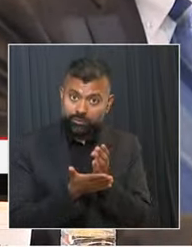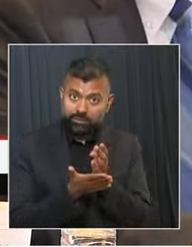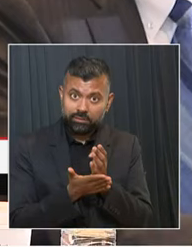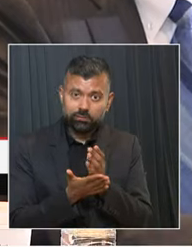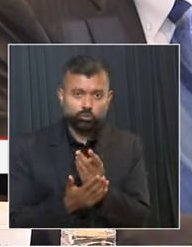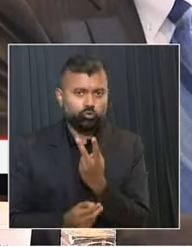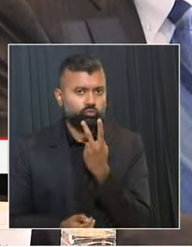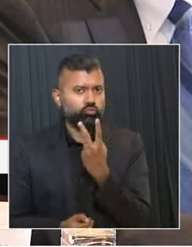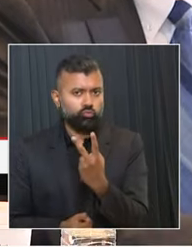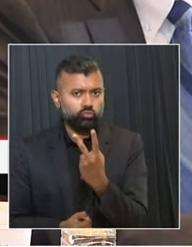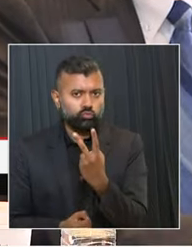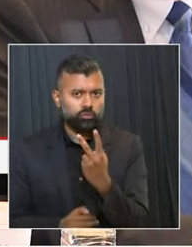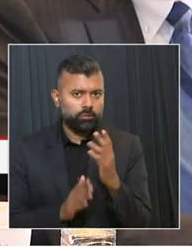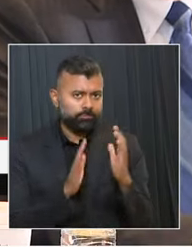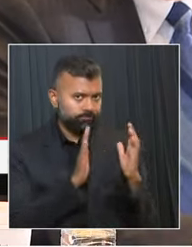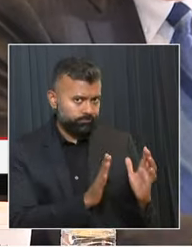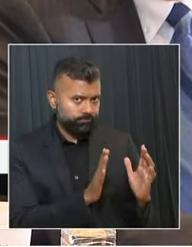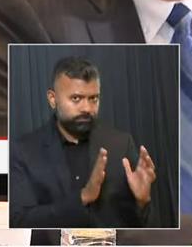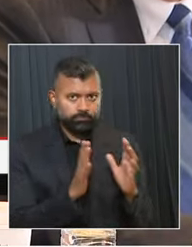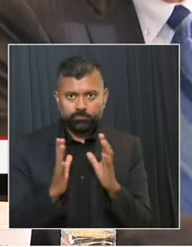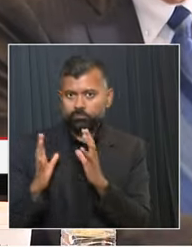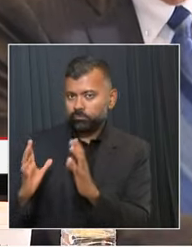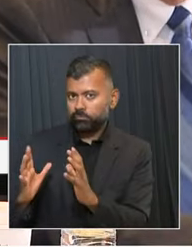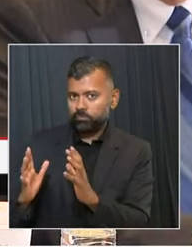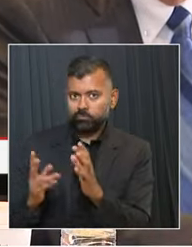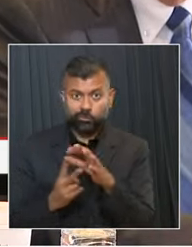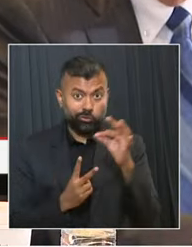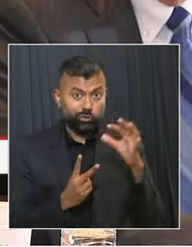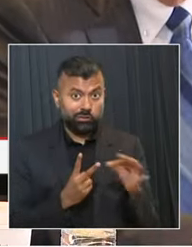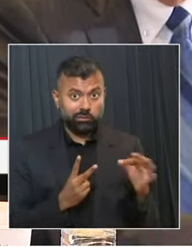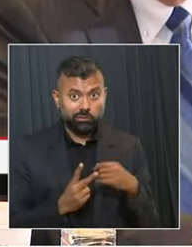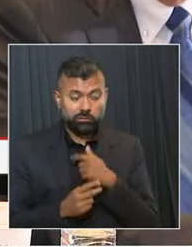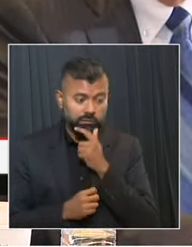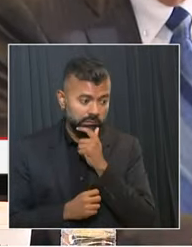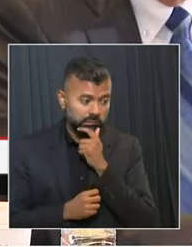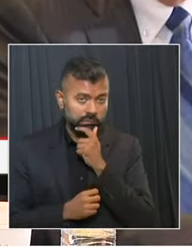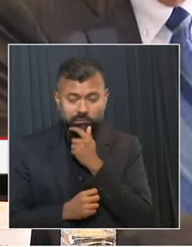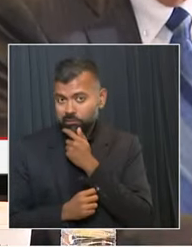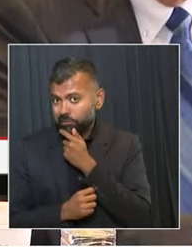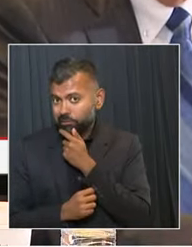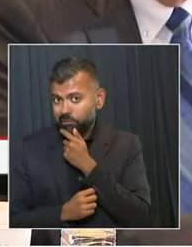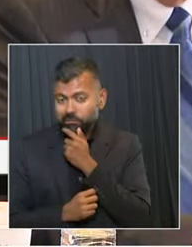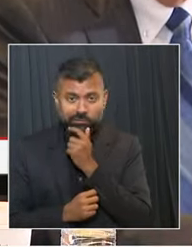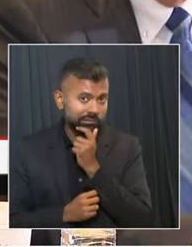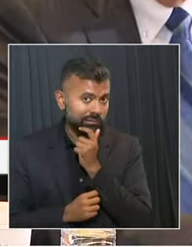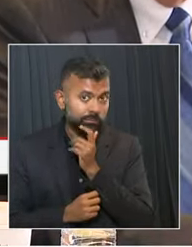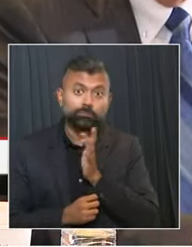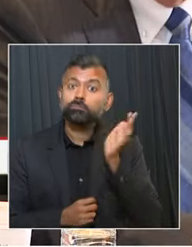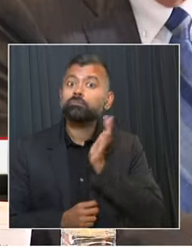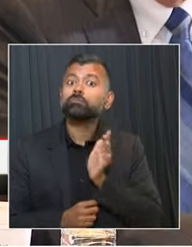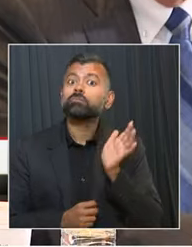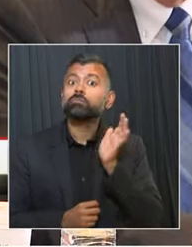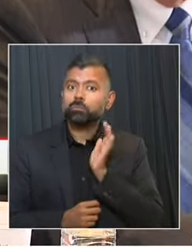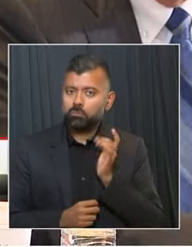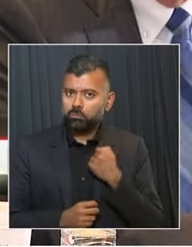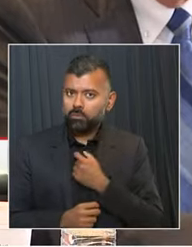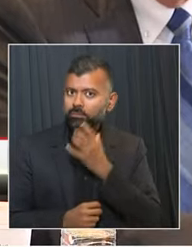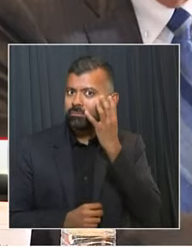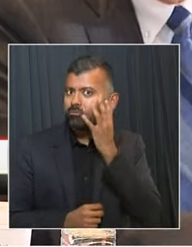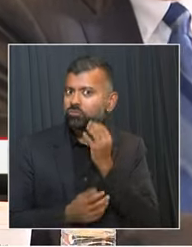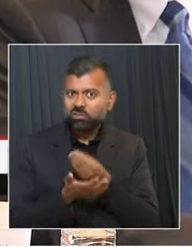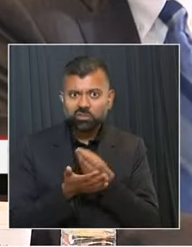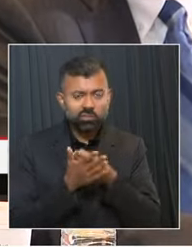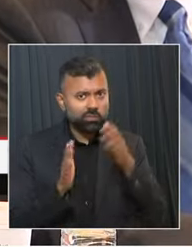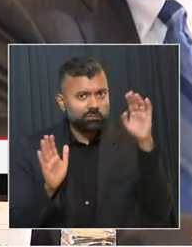The last time the city had a deficit, we did dig out, but we dug out by pushing out a lot of